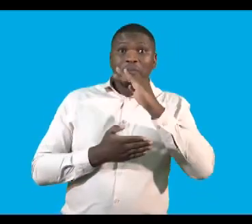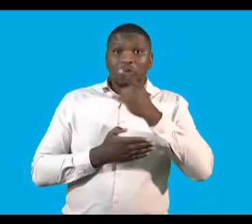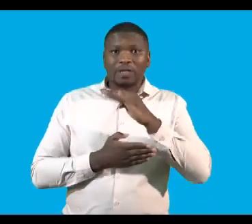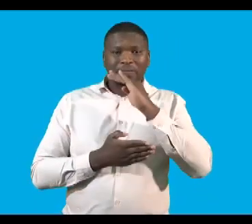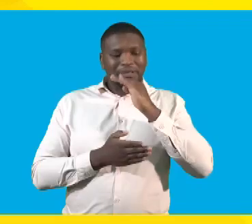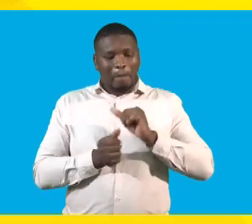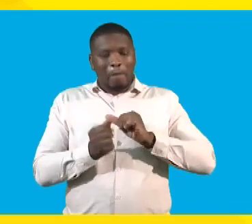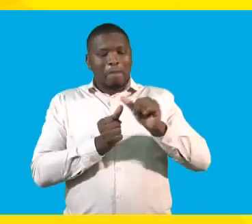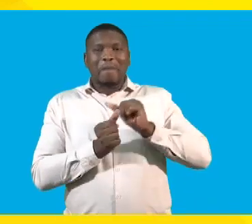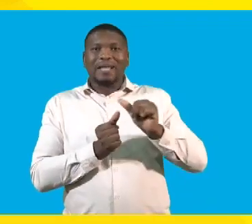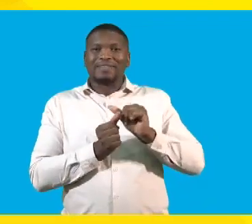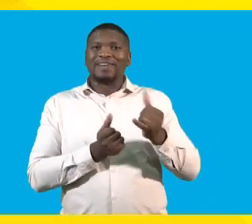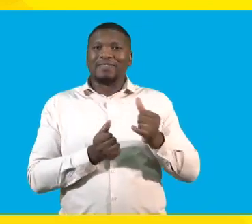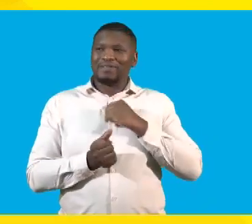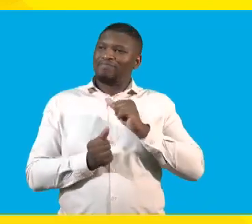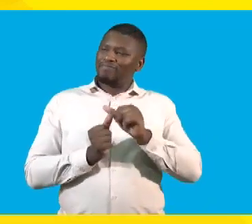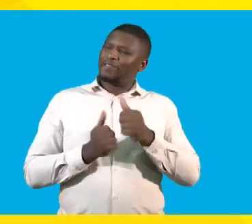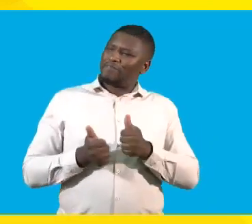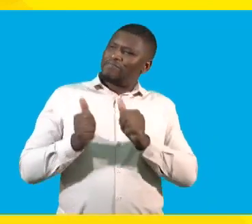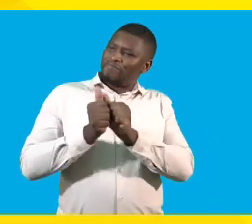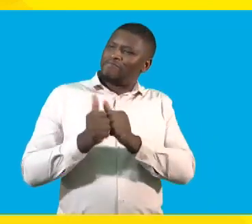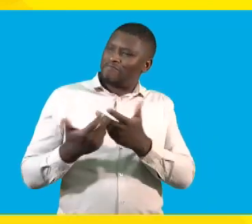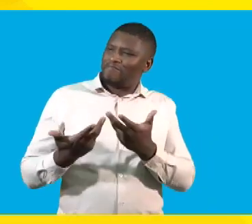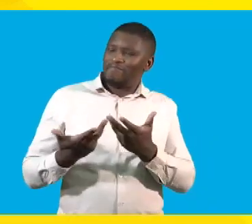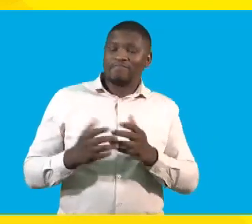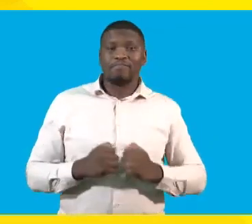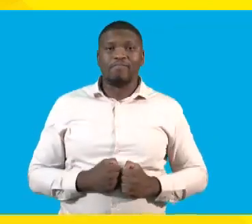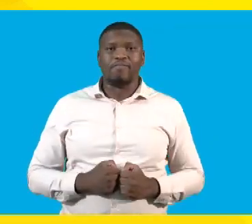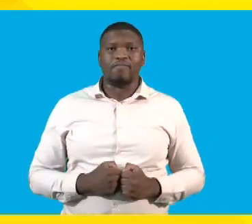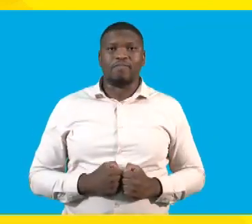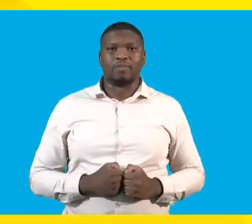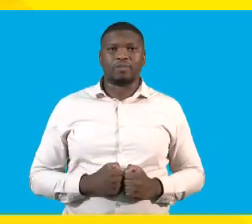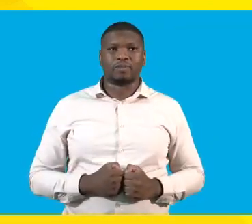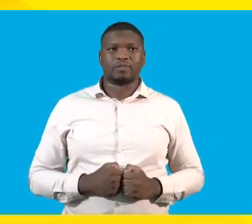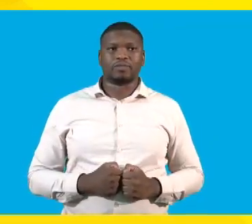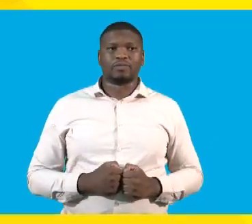playing on the idea of you are my better half.